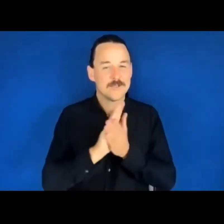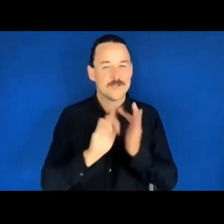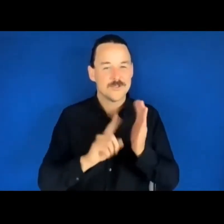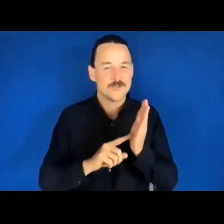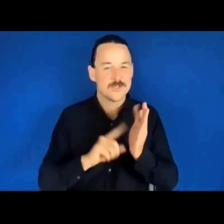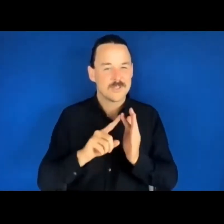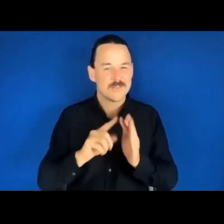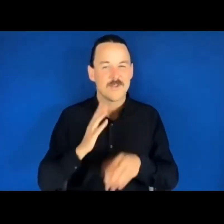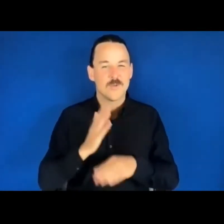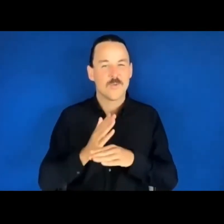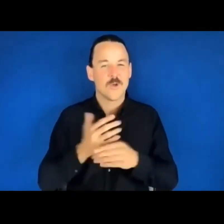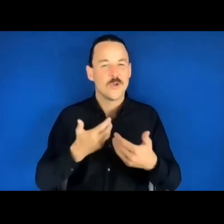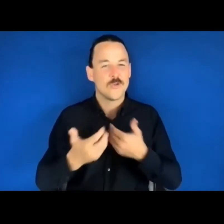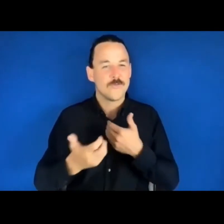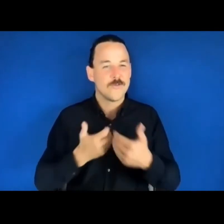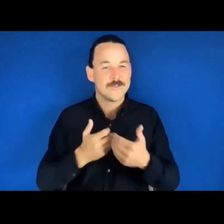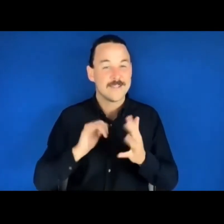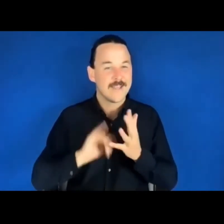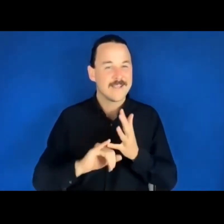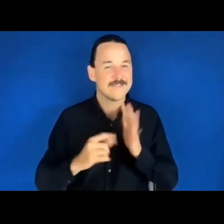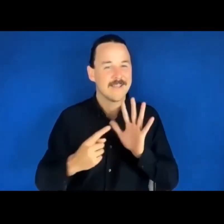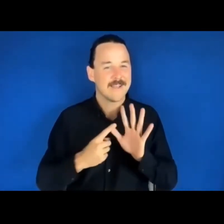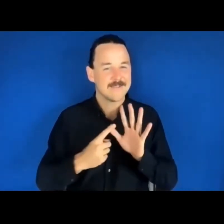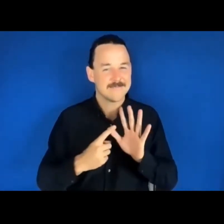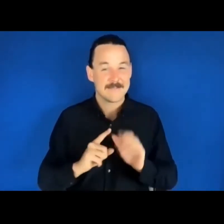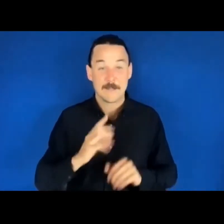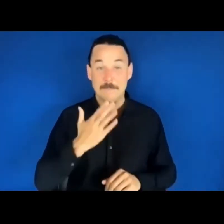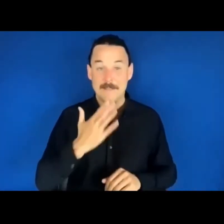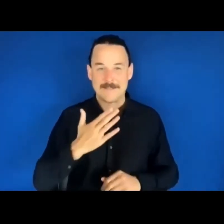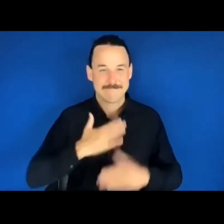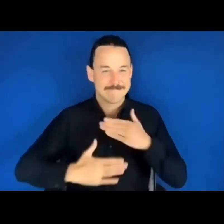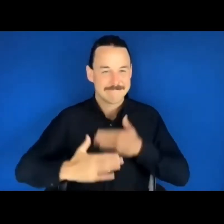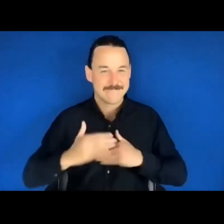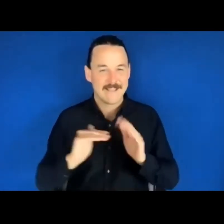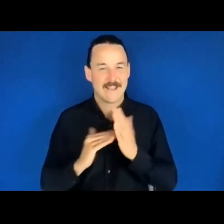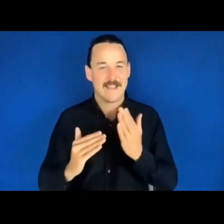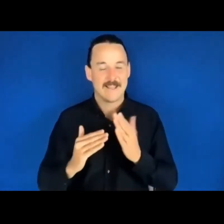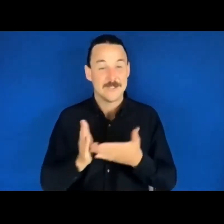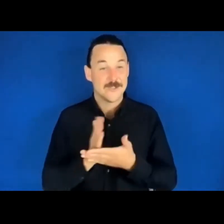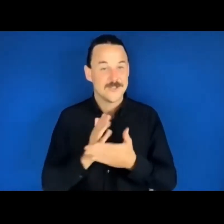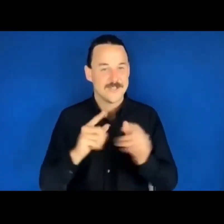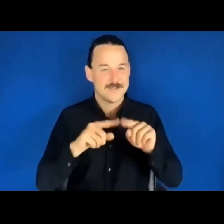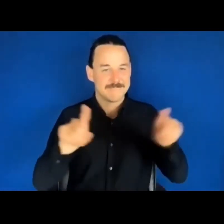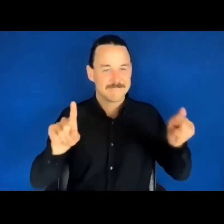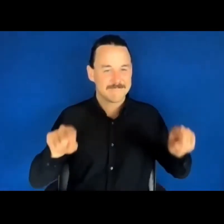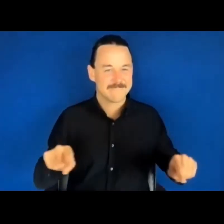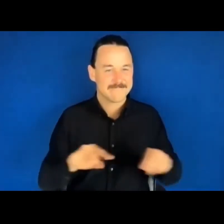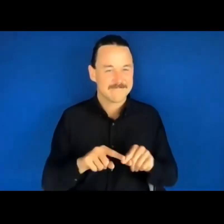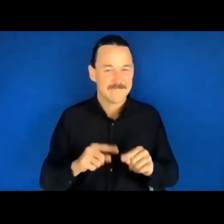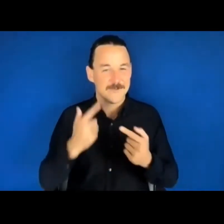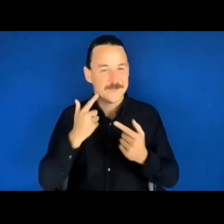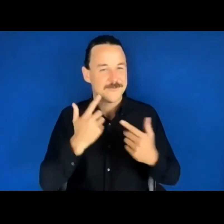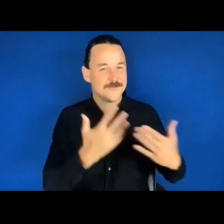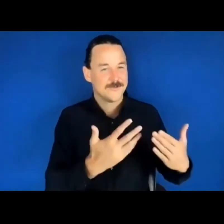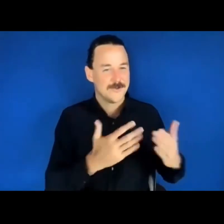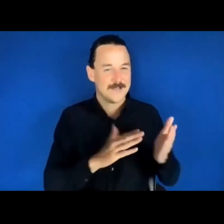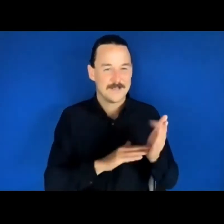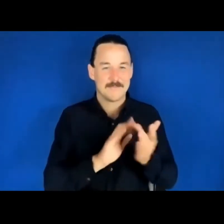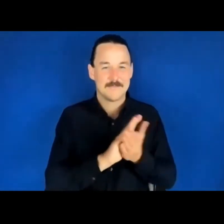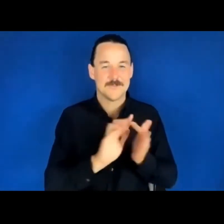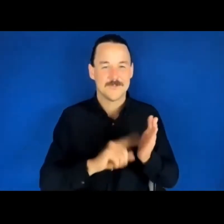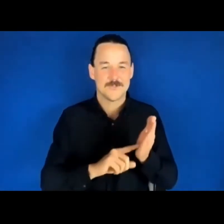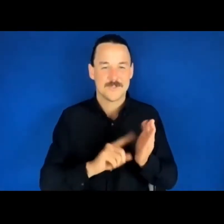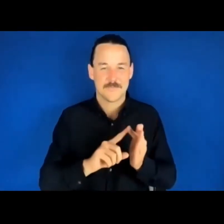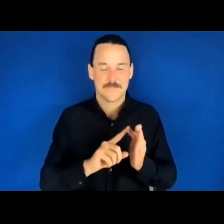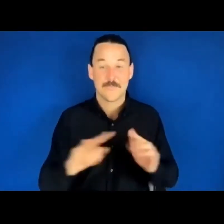Australia. And just be patient with me as I share my screen so that I can share that with you. While I do that, I also just wanted